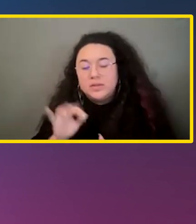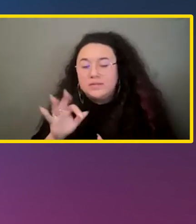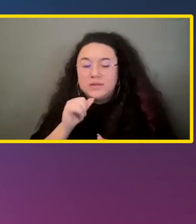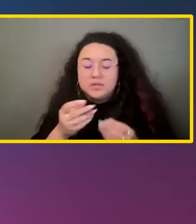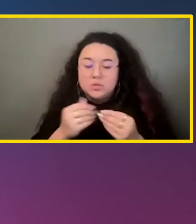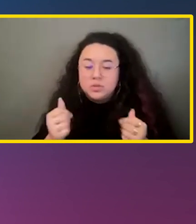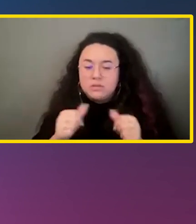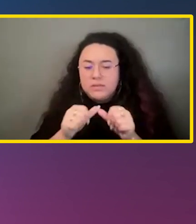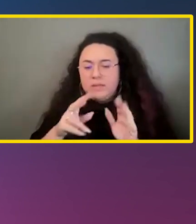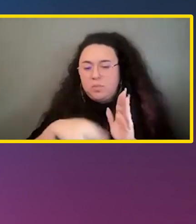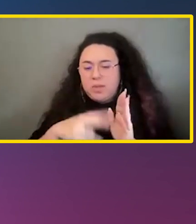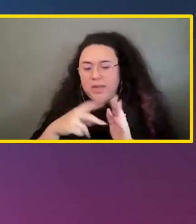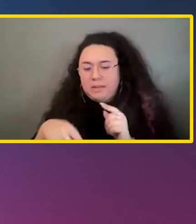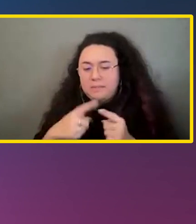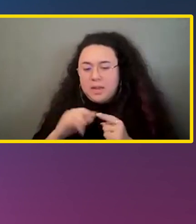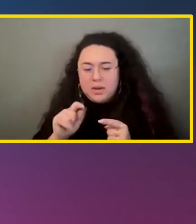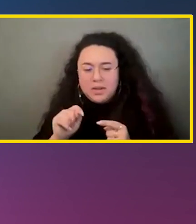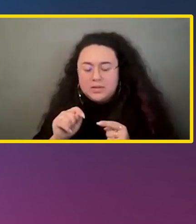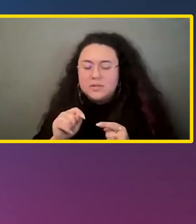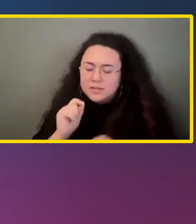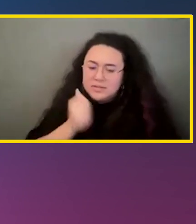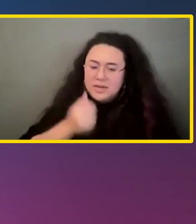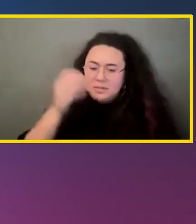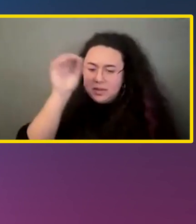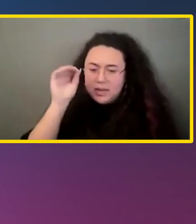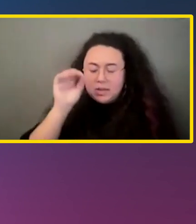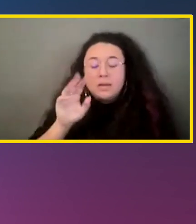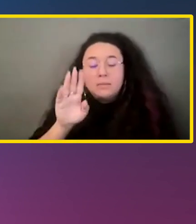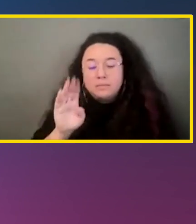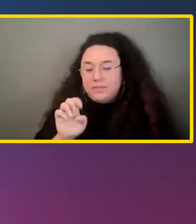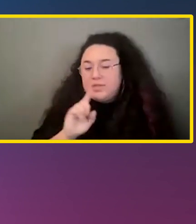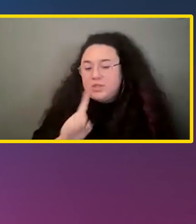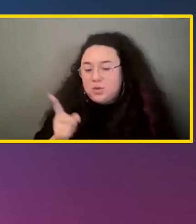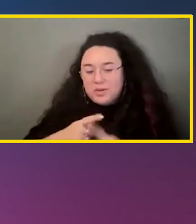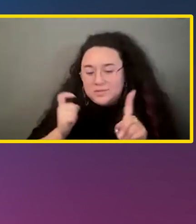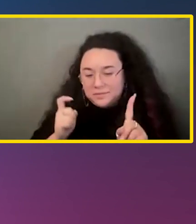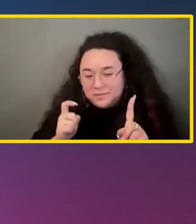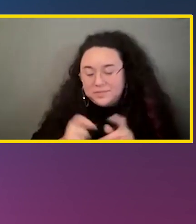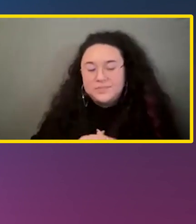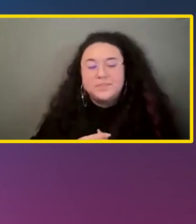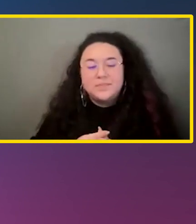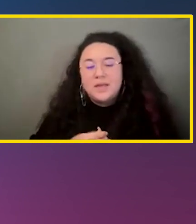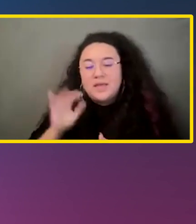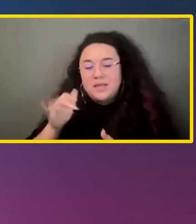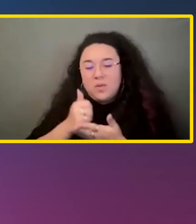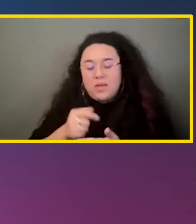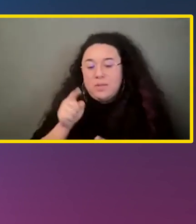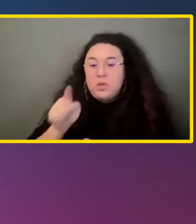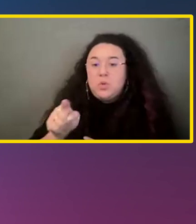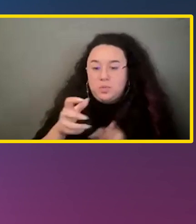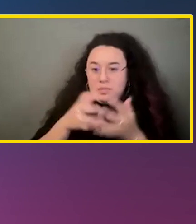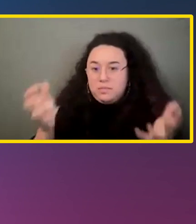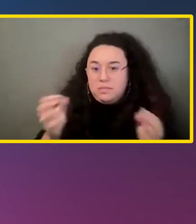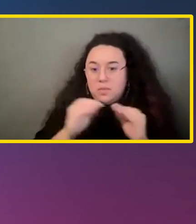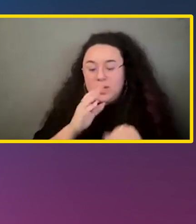keep reading about it. And then, form an opinion, but just be sure of where that is coming from, because that's going to help you out a whole